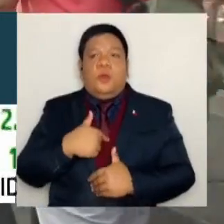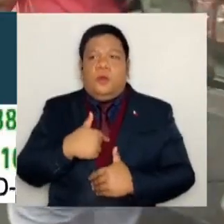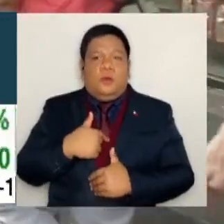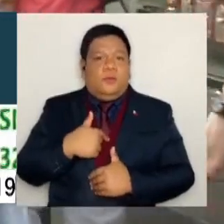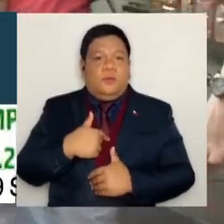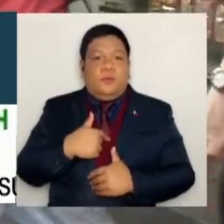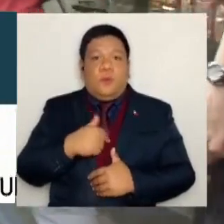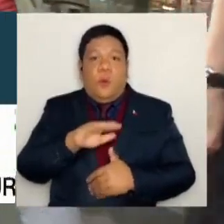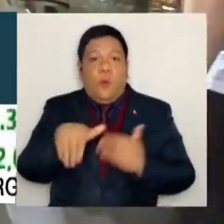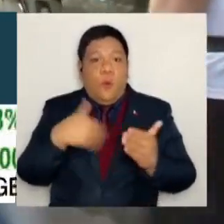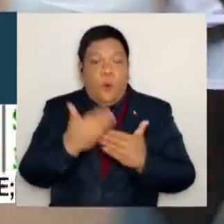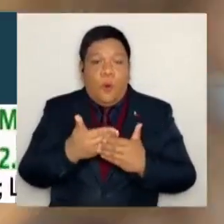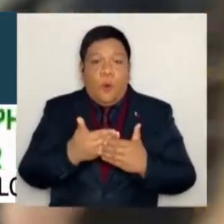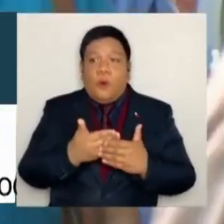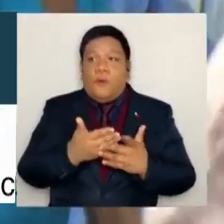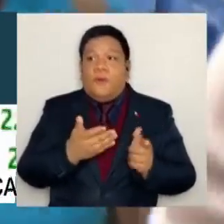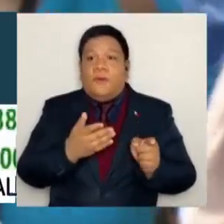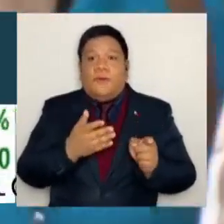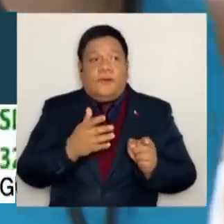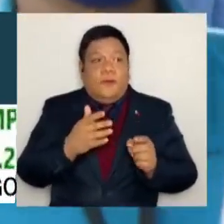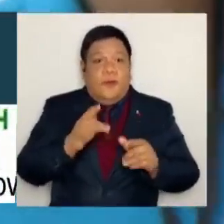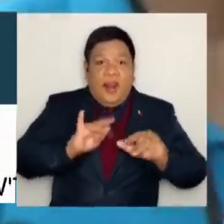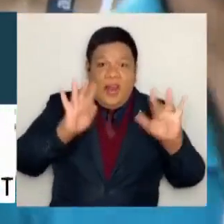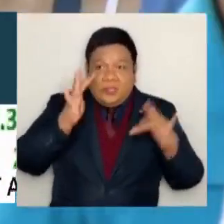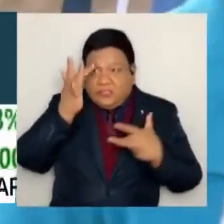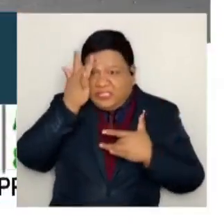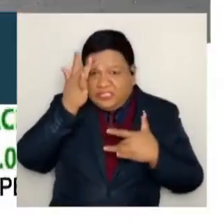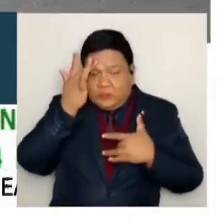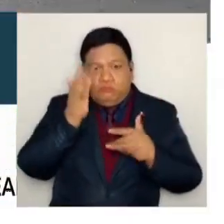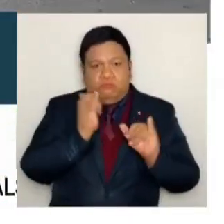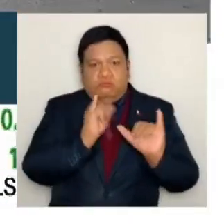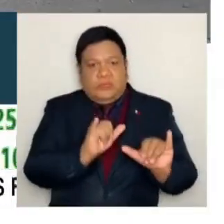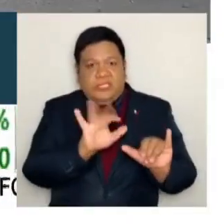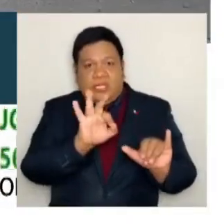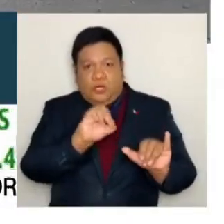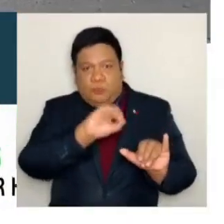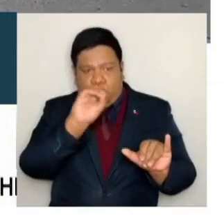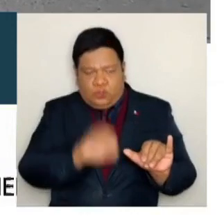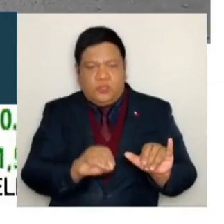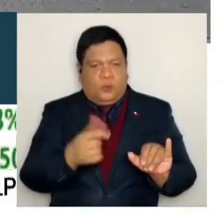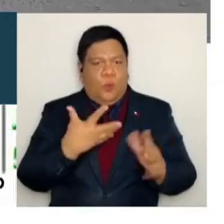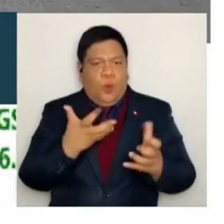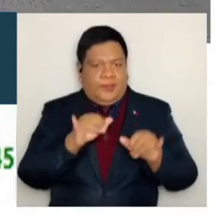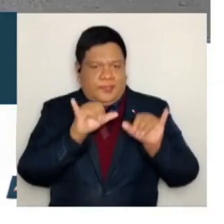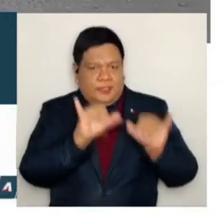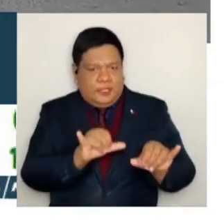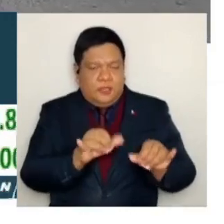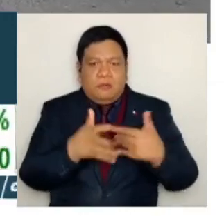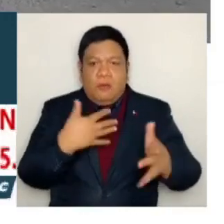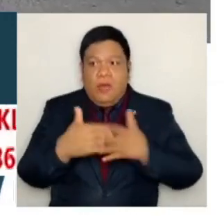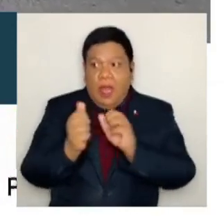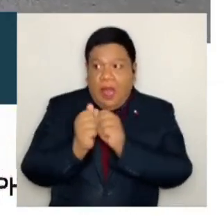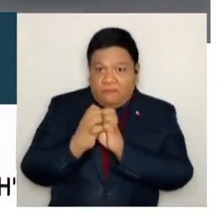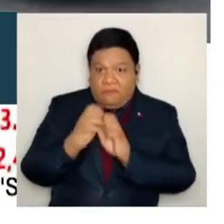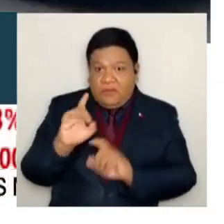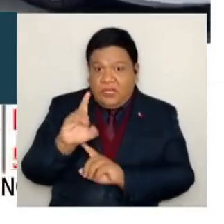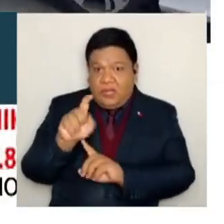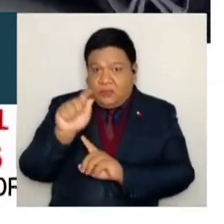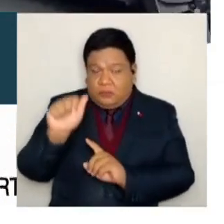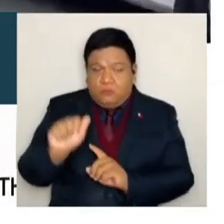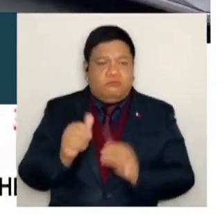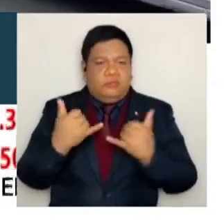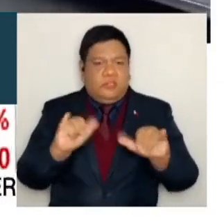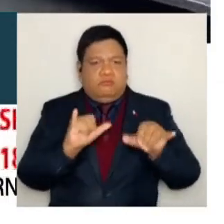to 90%+. And we want to keep it that way kahit with the Delta variant. Para kahit na 18,000 per day